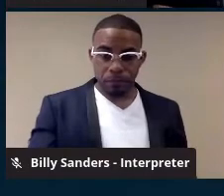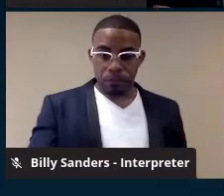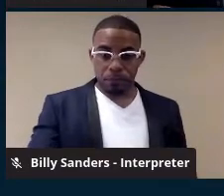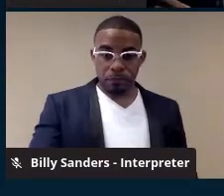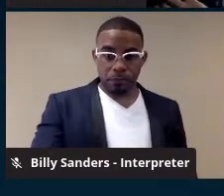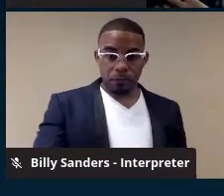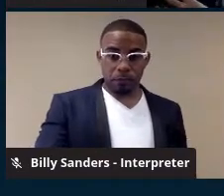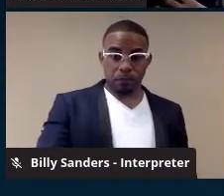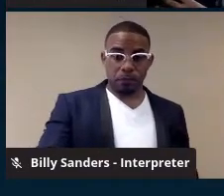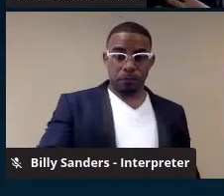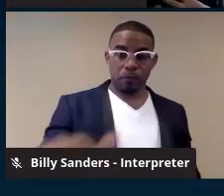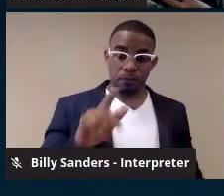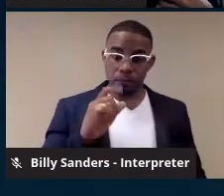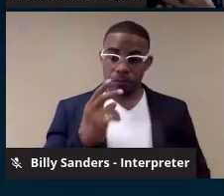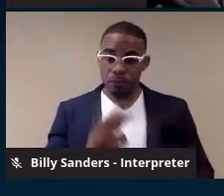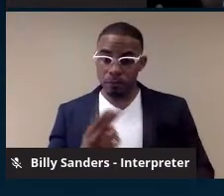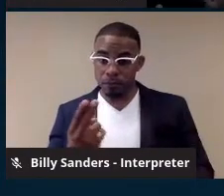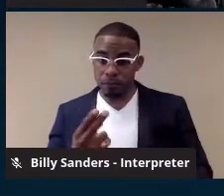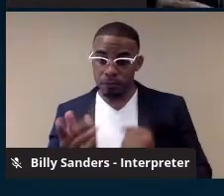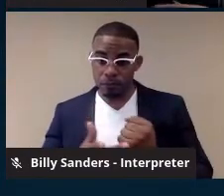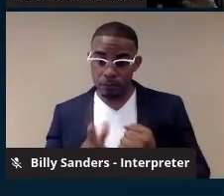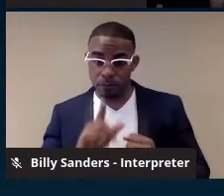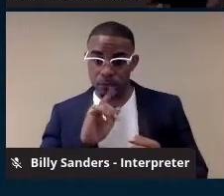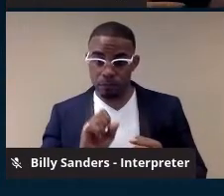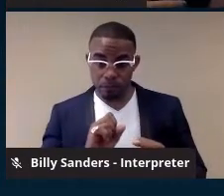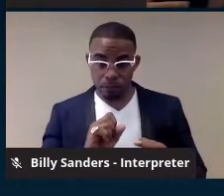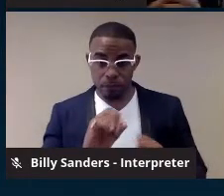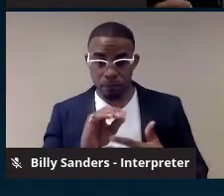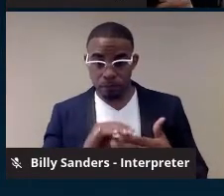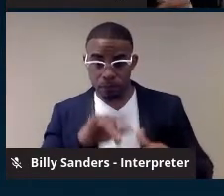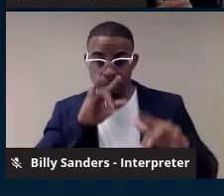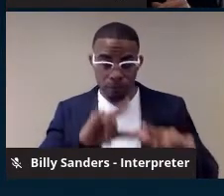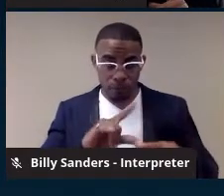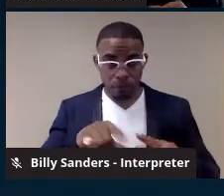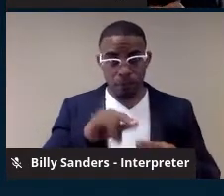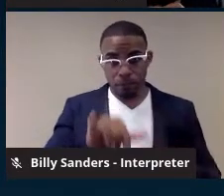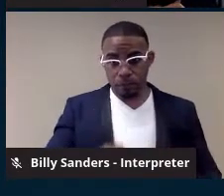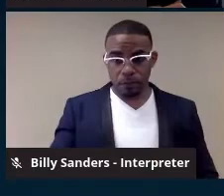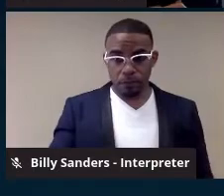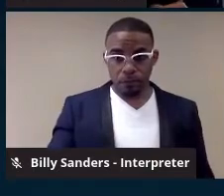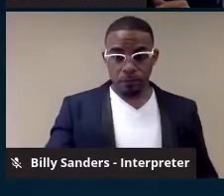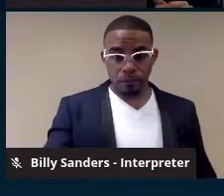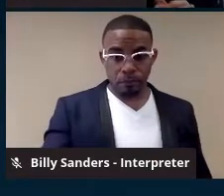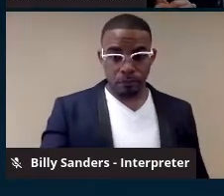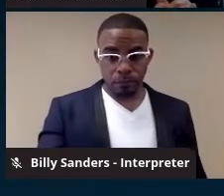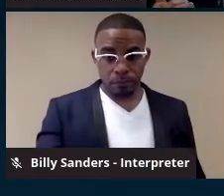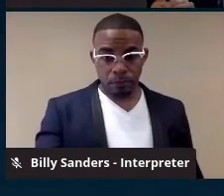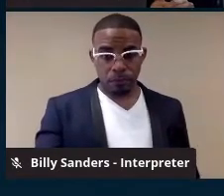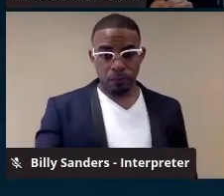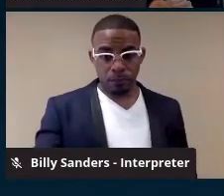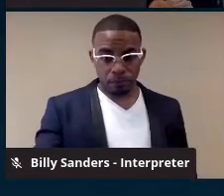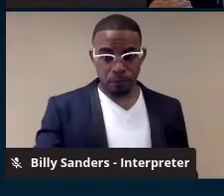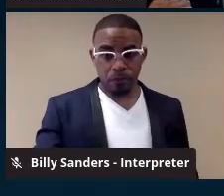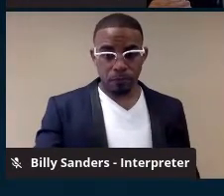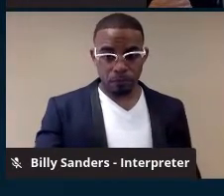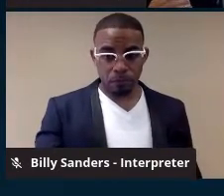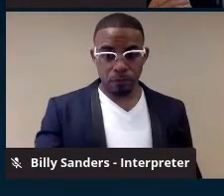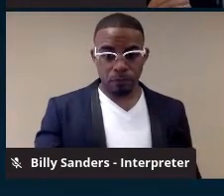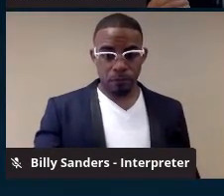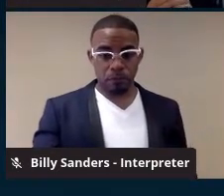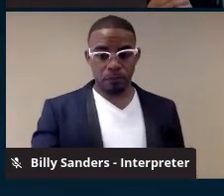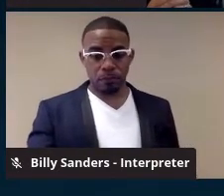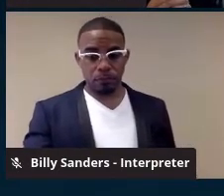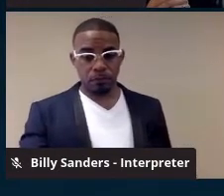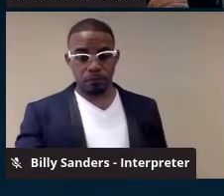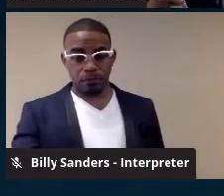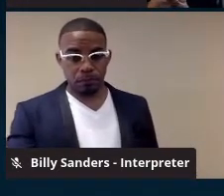use the technologies that you already know and love, but in this. How does it work with dependency